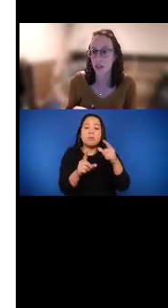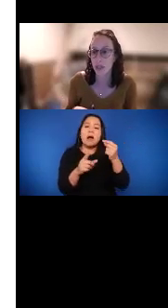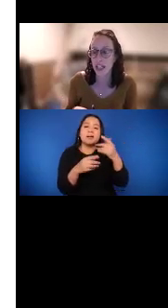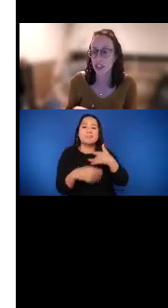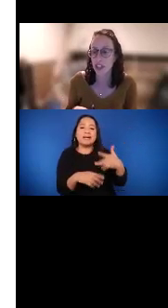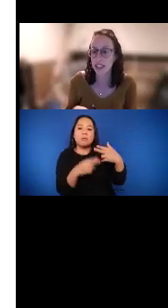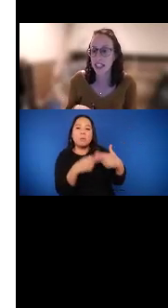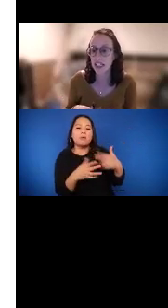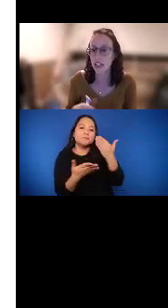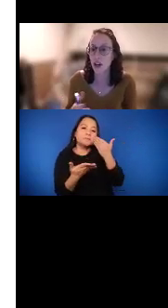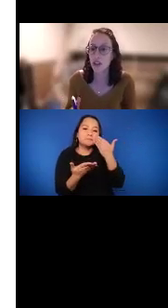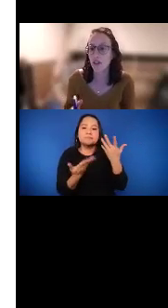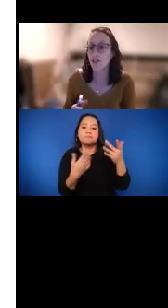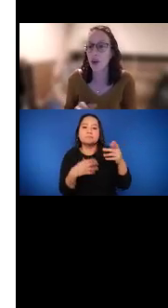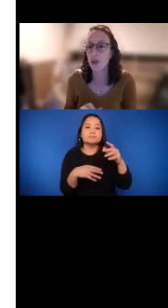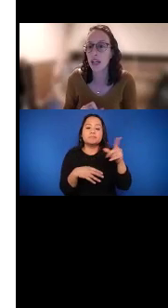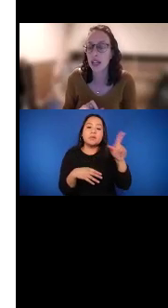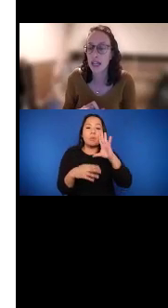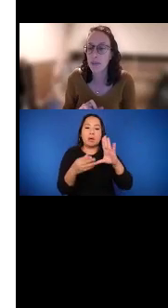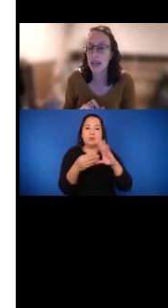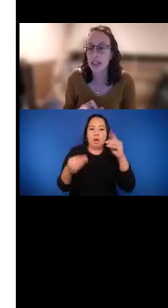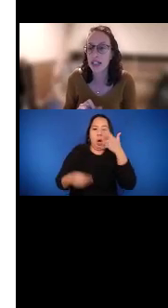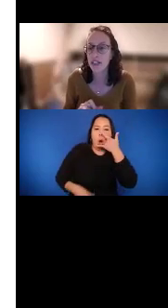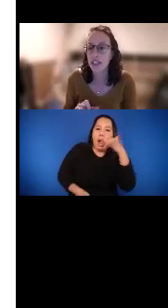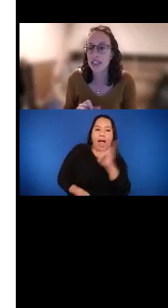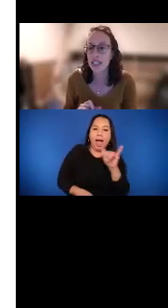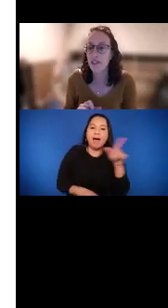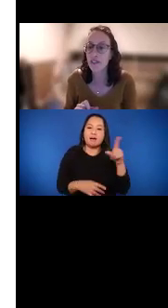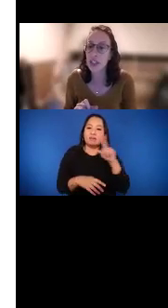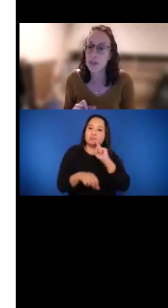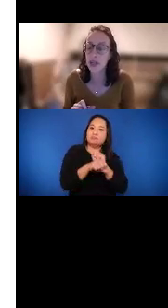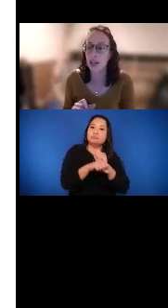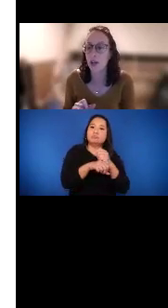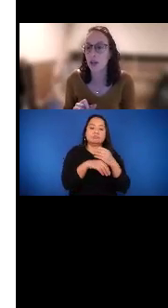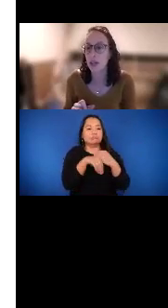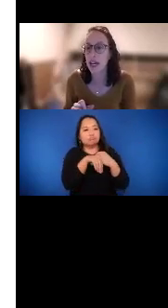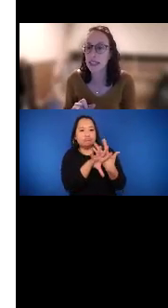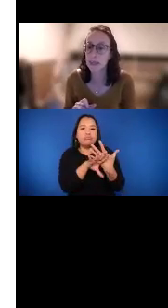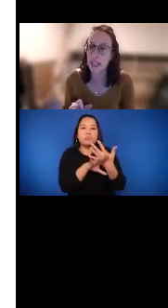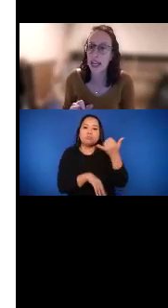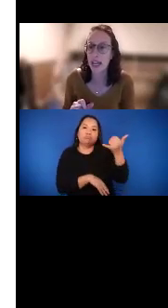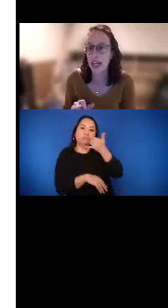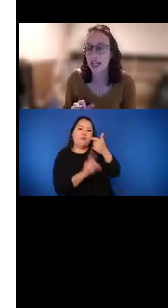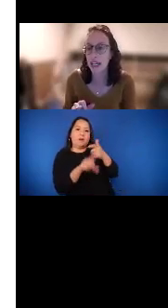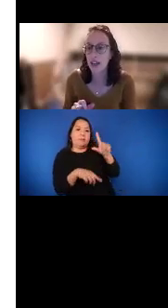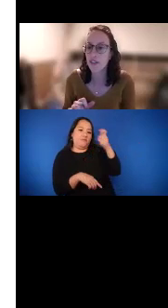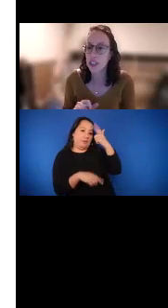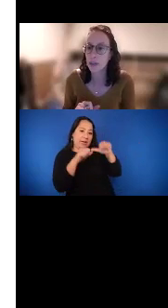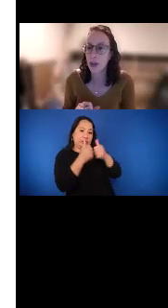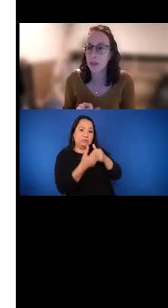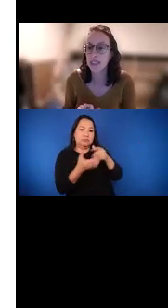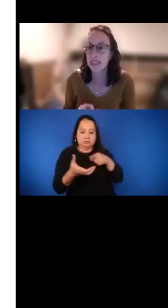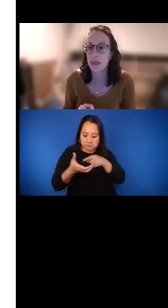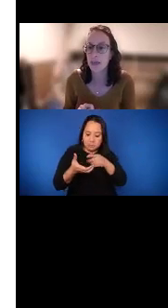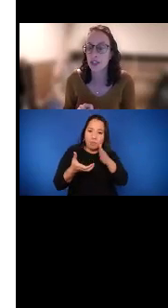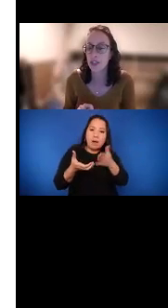a government agency, and on your phone, it may even say FEMA or SBA for